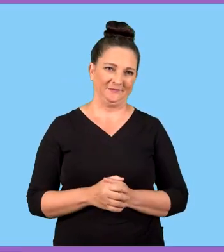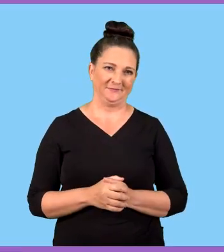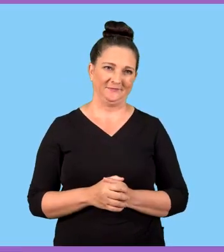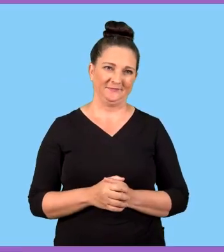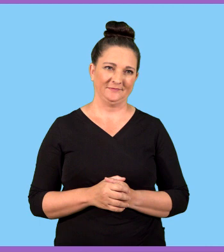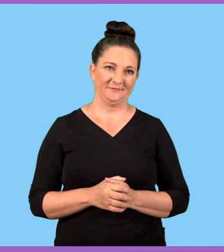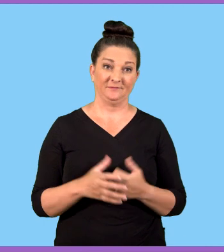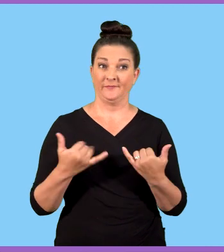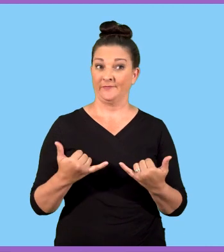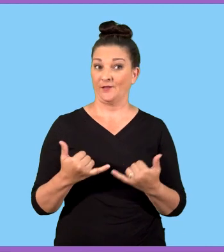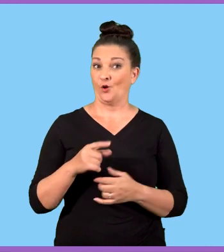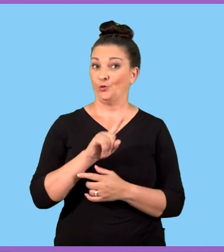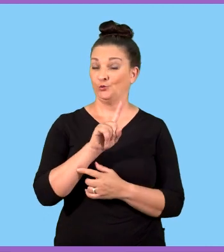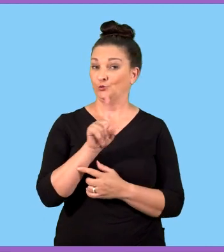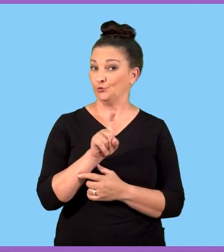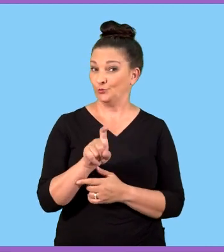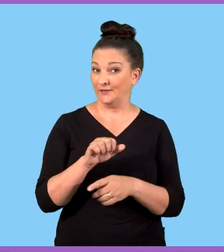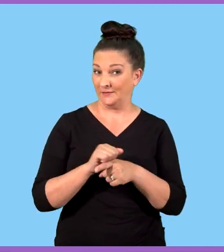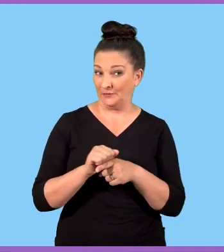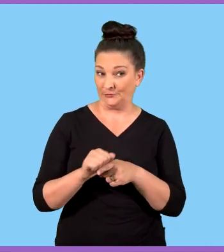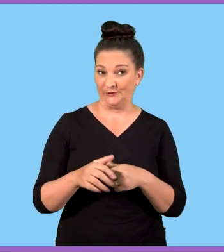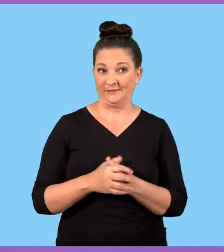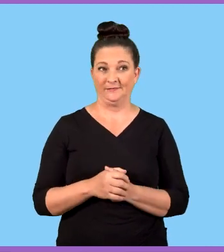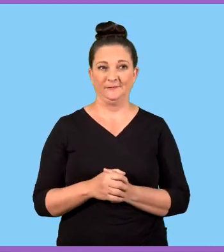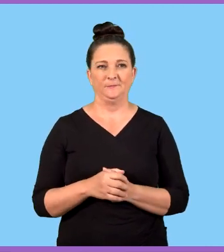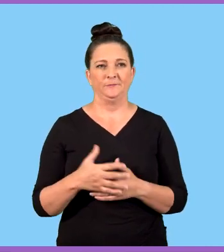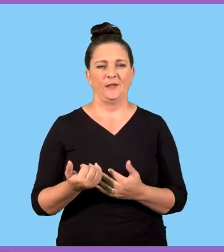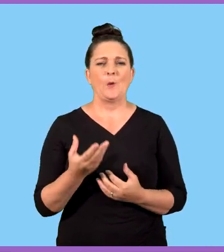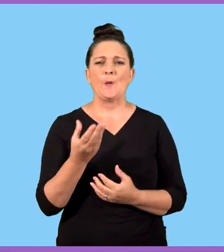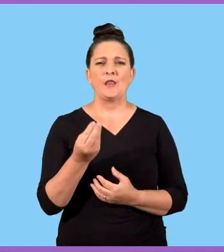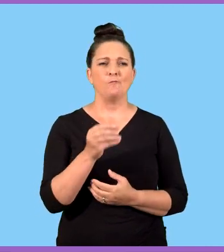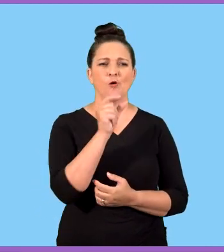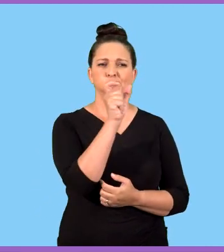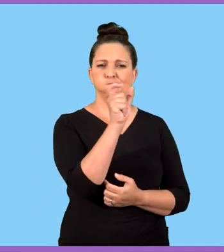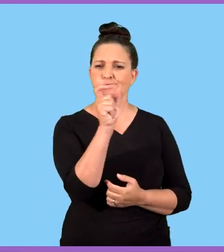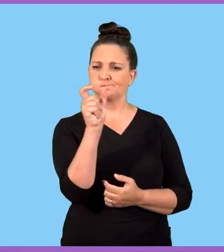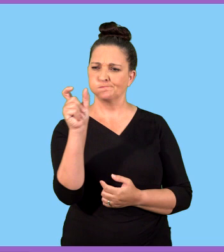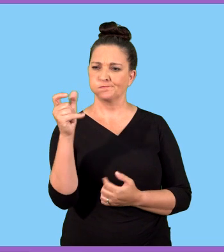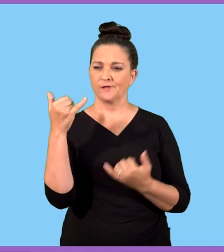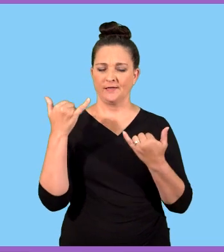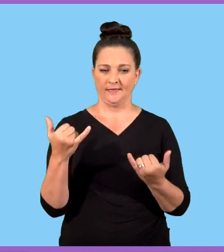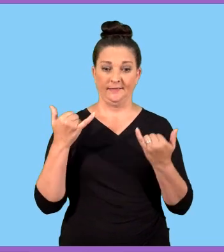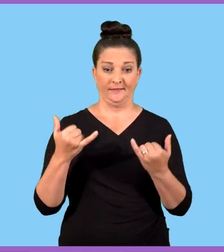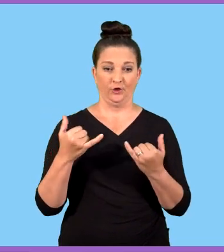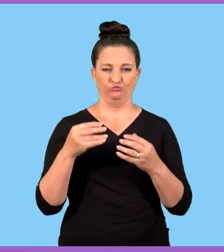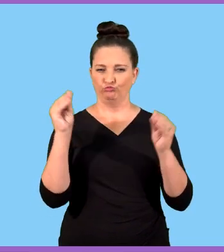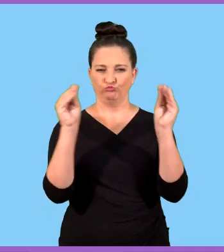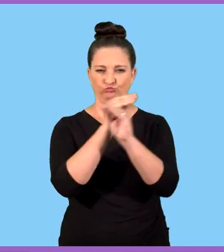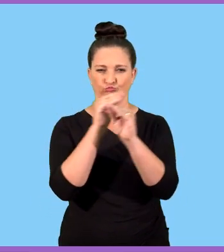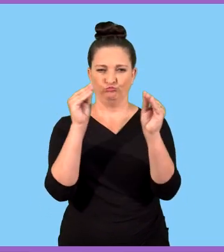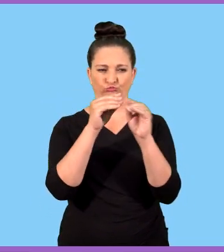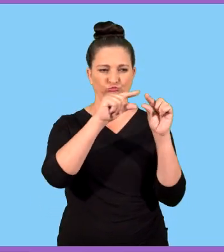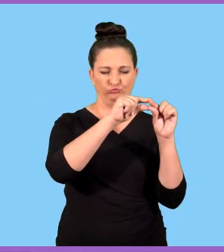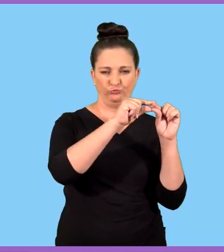There we go. All right, let's look at some questions. Given the following set of numbers, arrange the values in